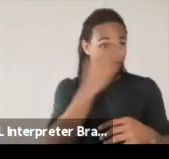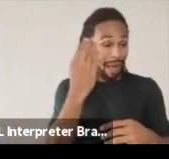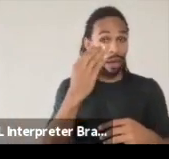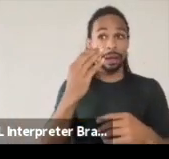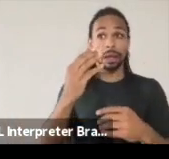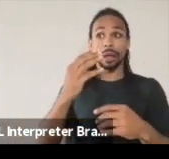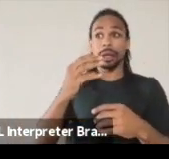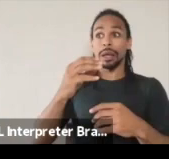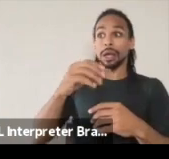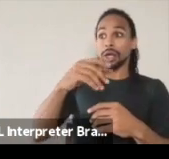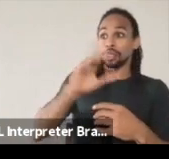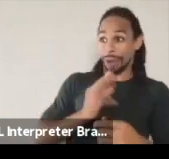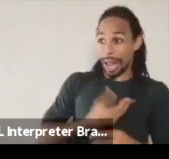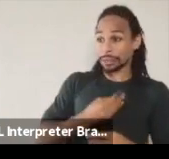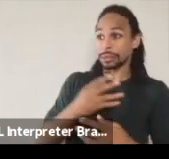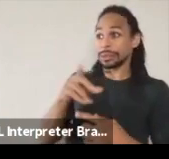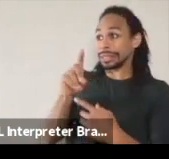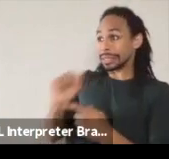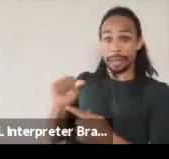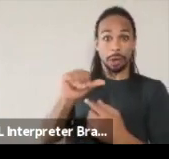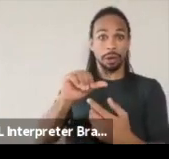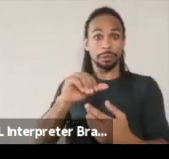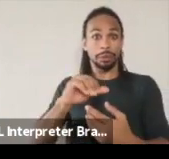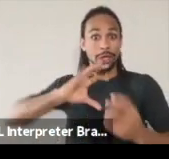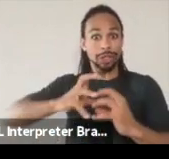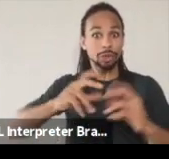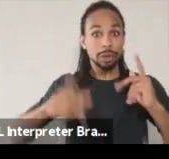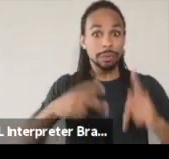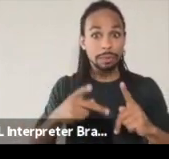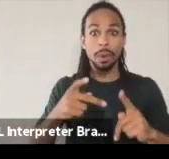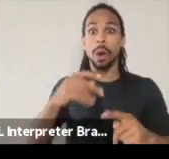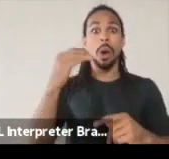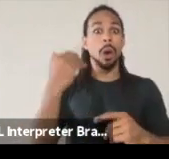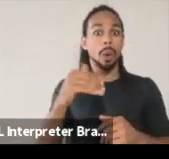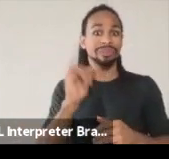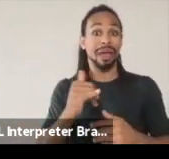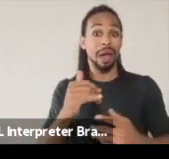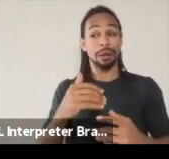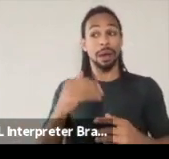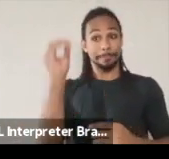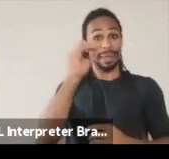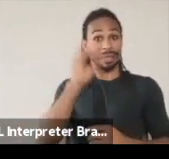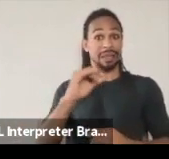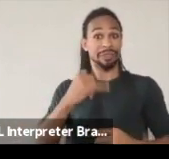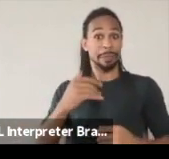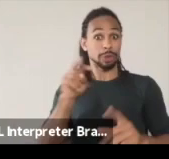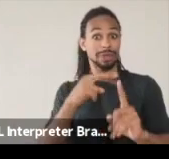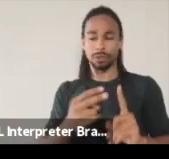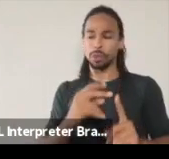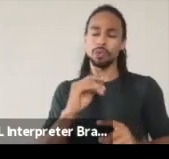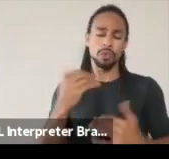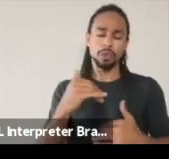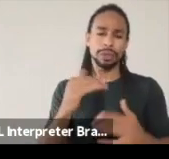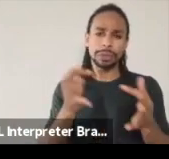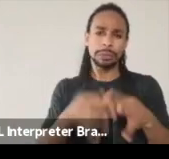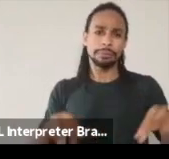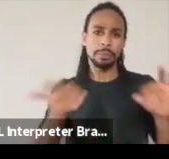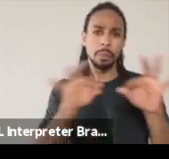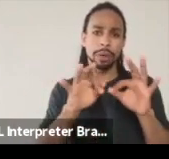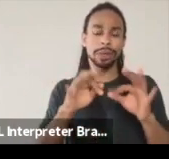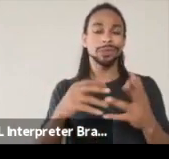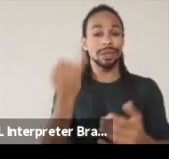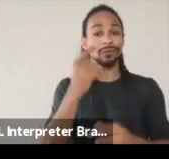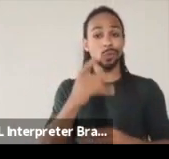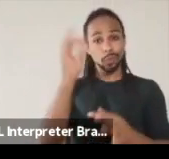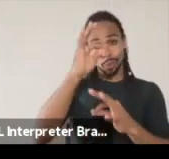disabled. But I think it is very important to know, and I invite you all, if you don't know much about the intersection